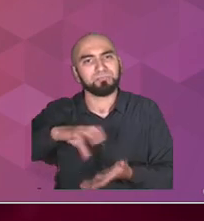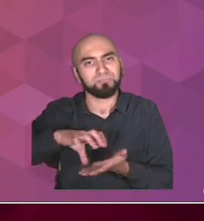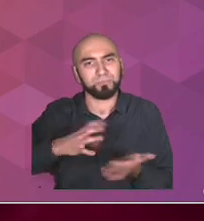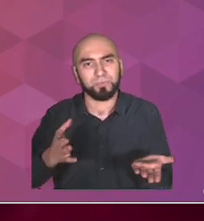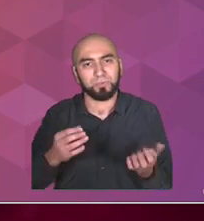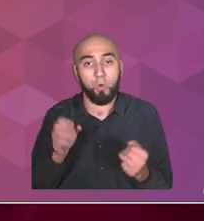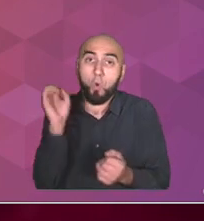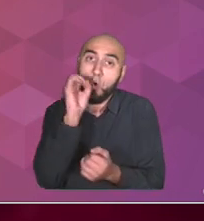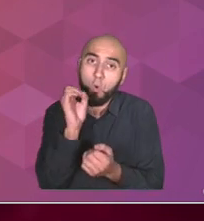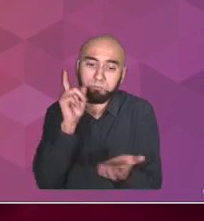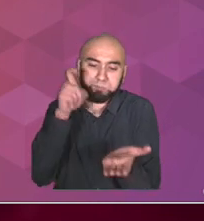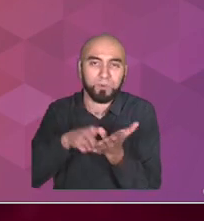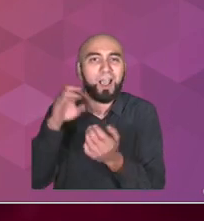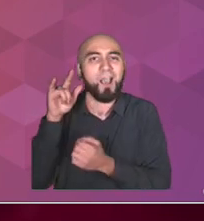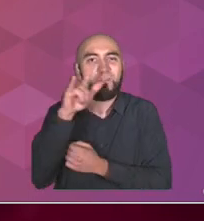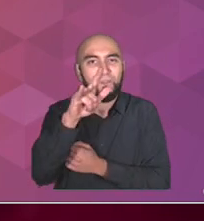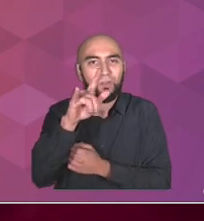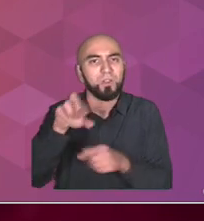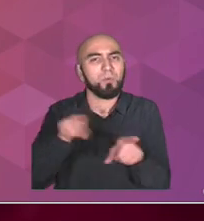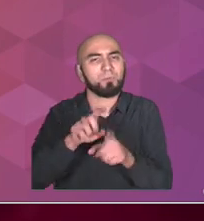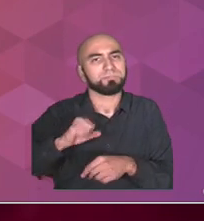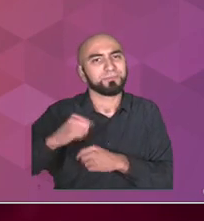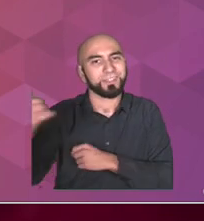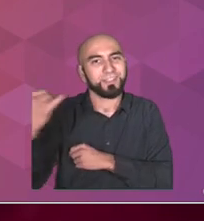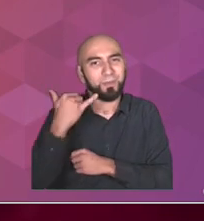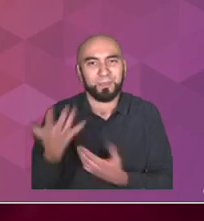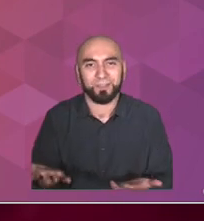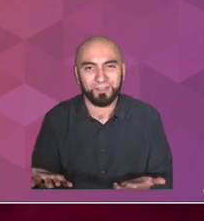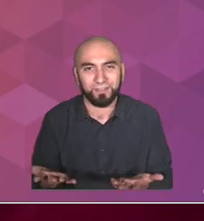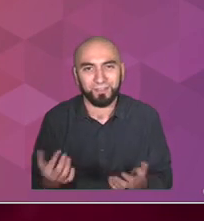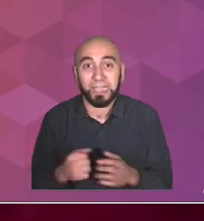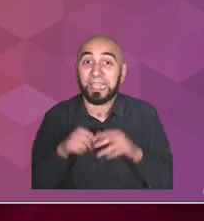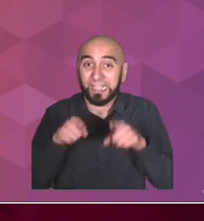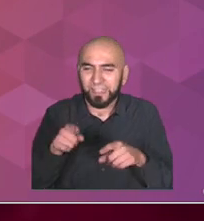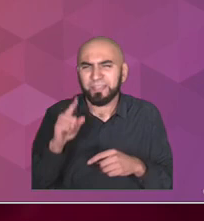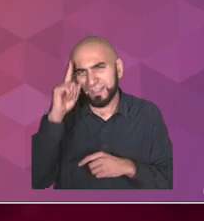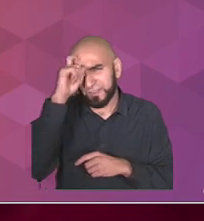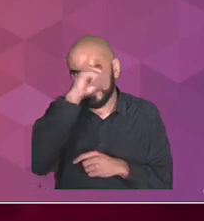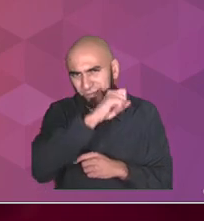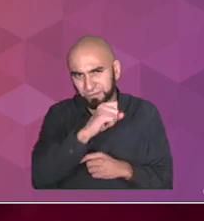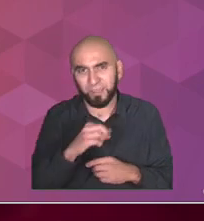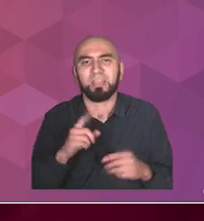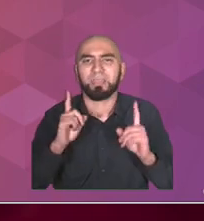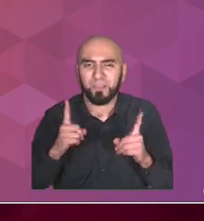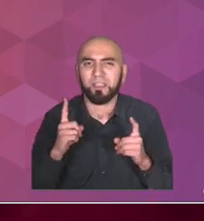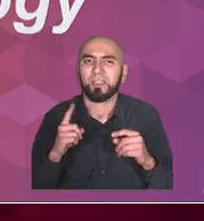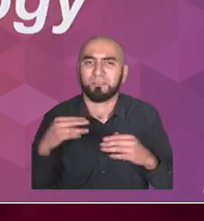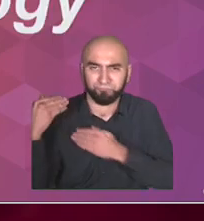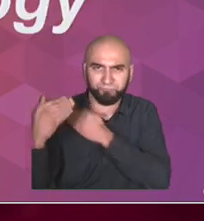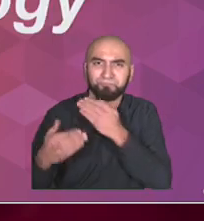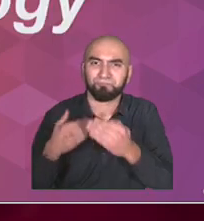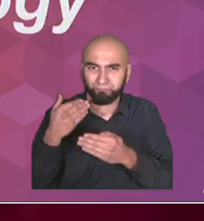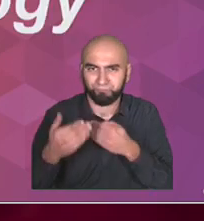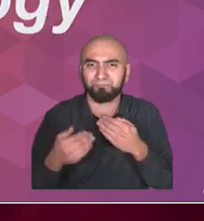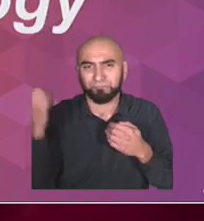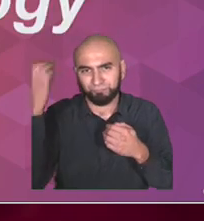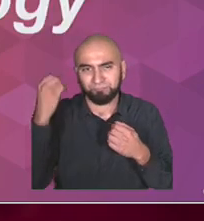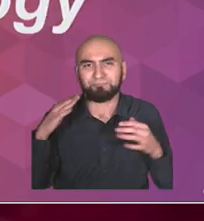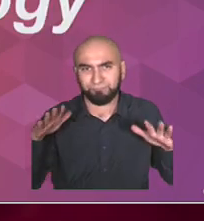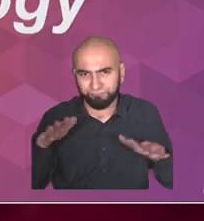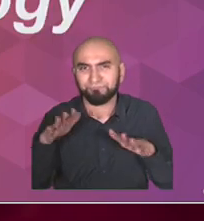And it's hard to do. Part of what we have to do is train ourselves to do it. So we really need